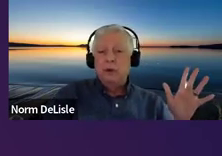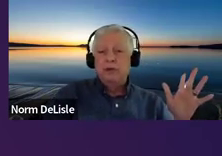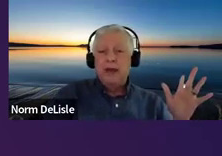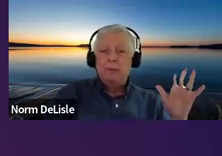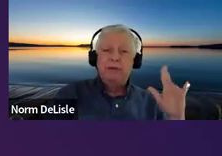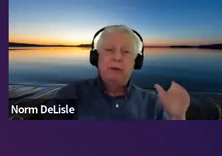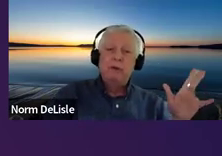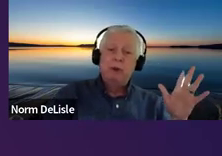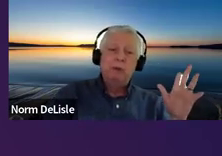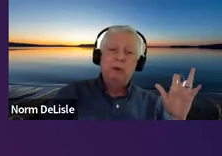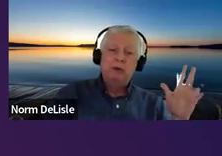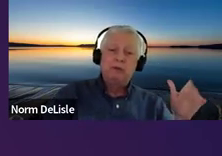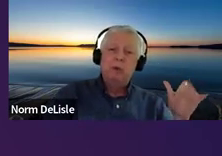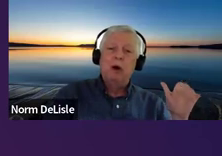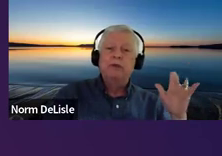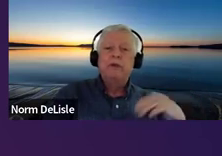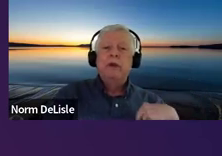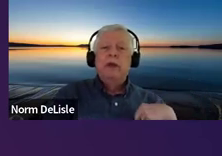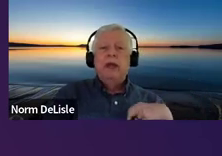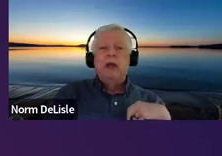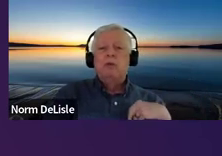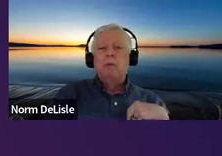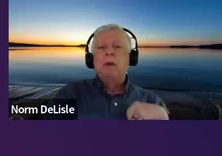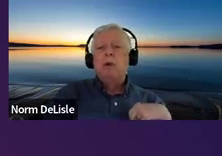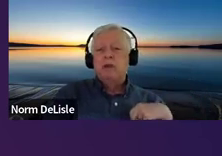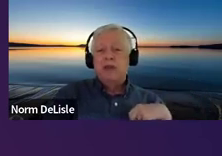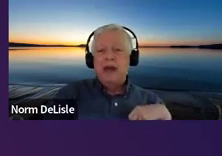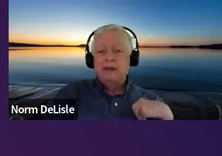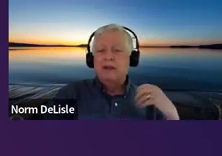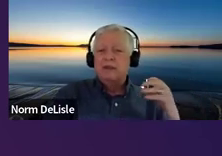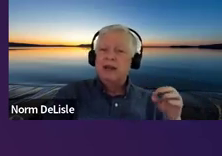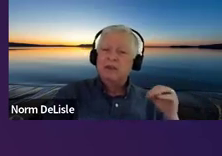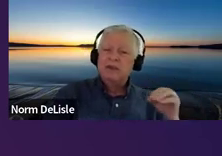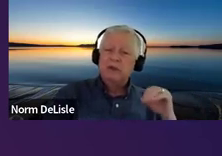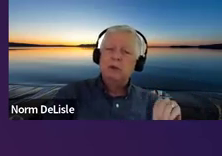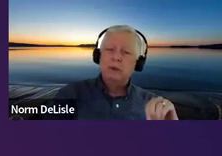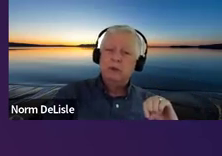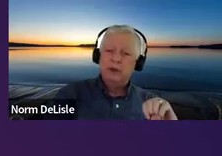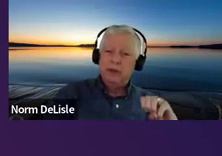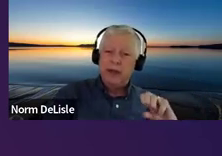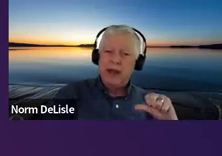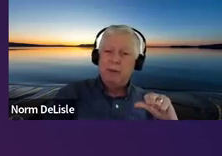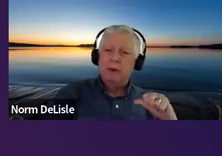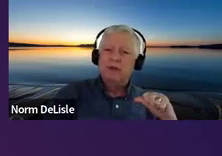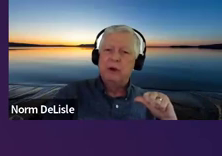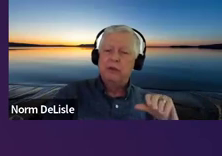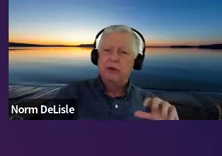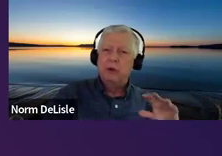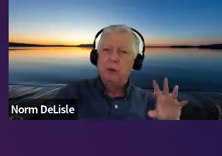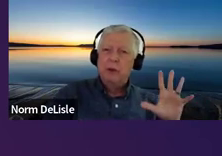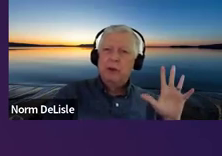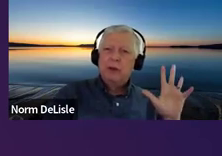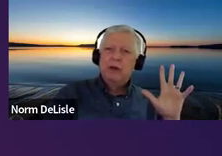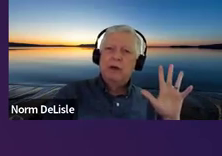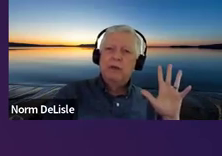who use those apps. There are other people who use different ones. And remembering that it's not just you using the app, but it's also